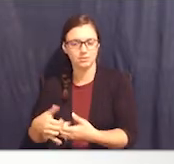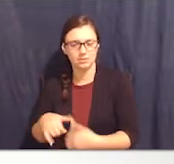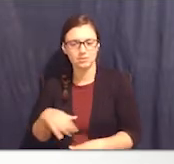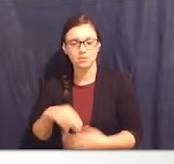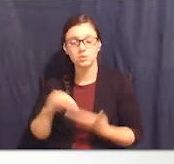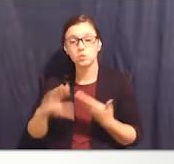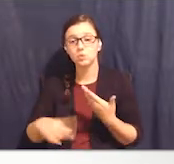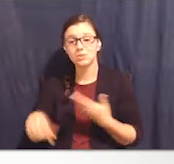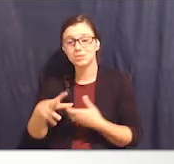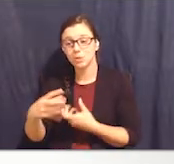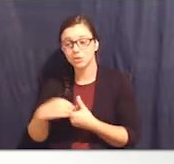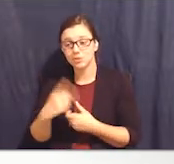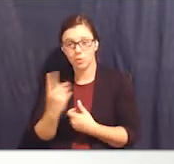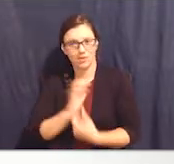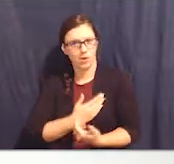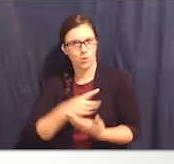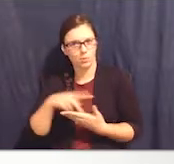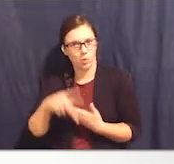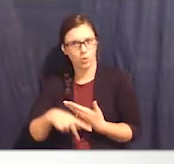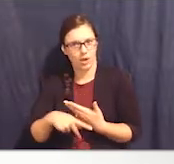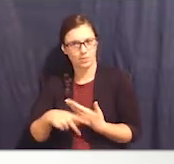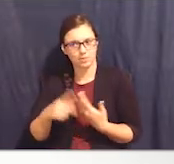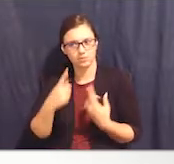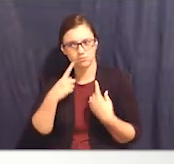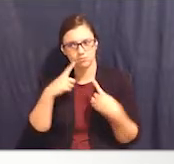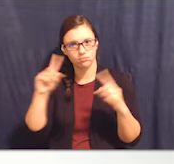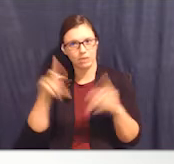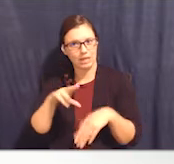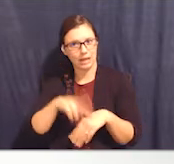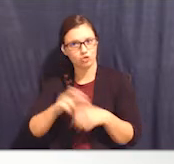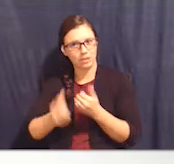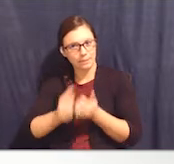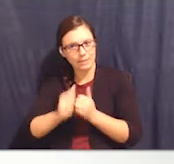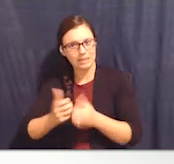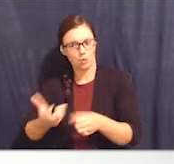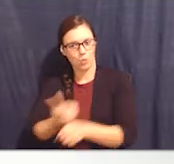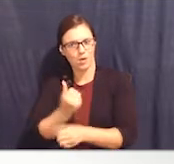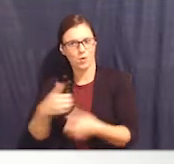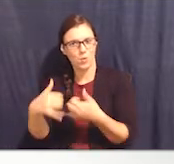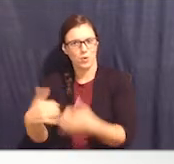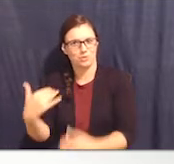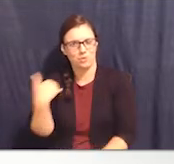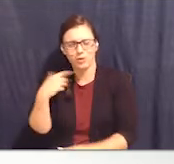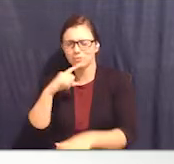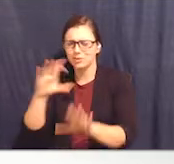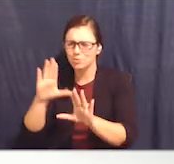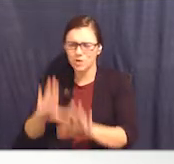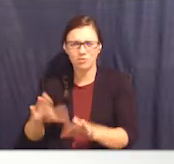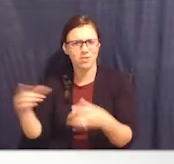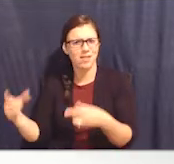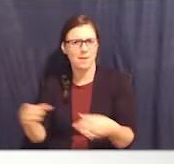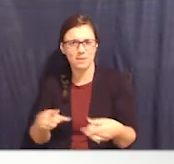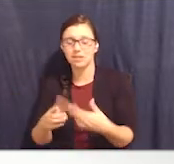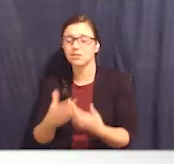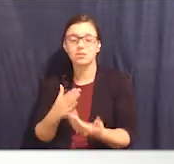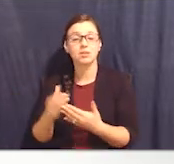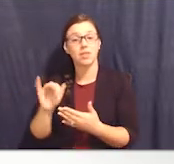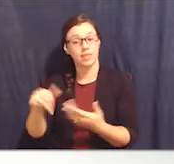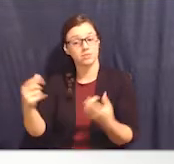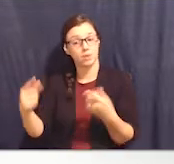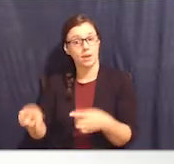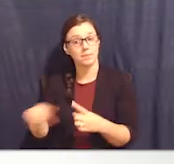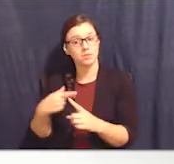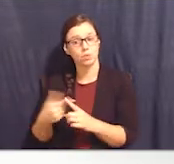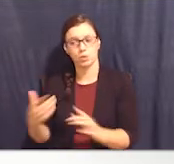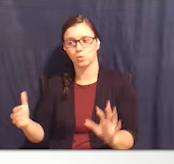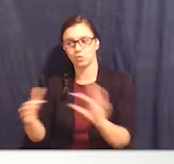So now we're going to talk about how do we get information? Are there any questions about college and career, about Florida